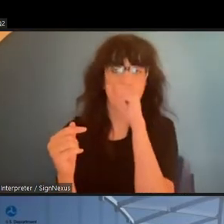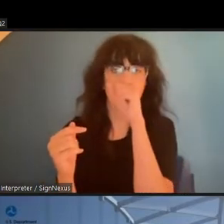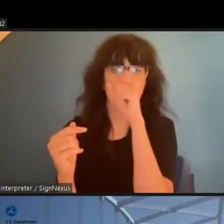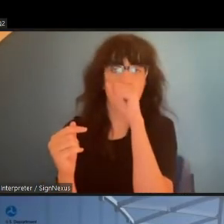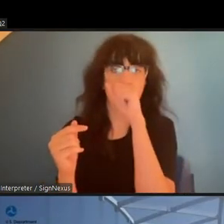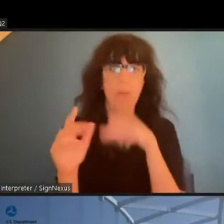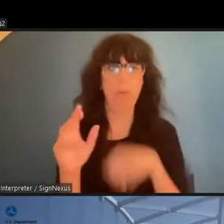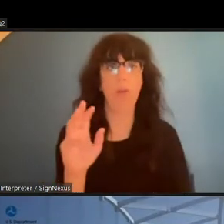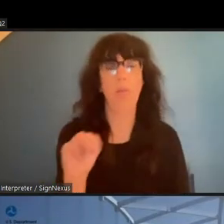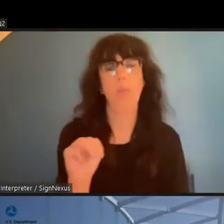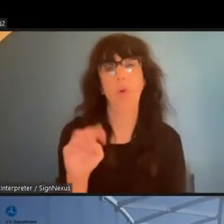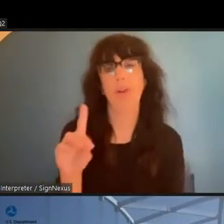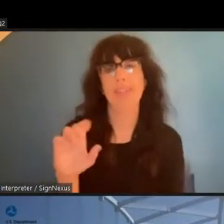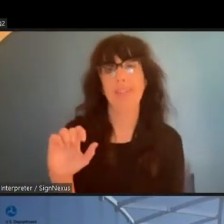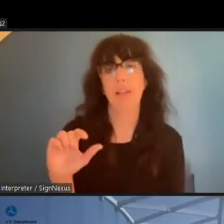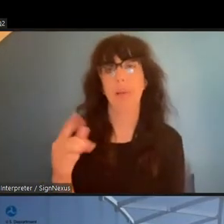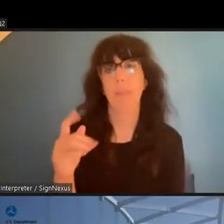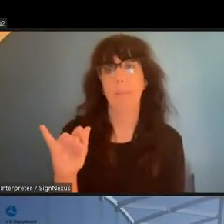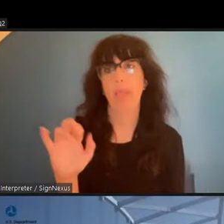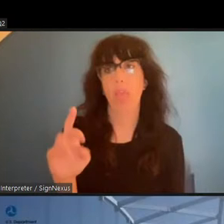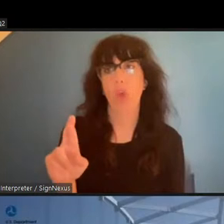maria del pilar